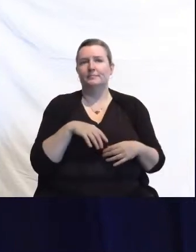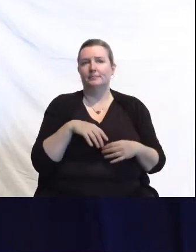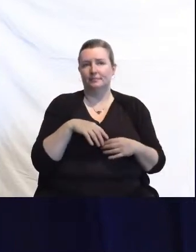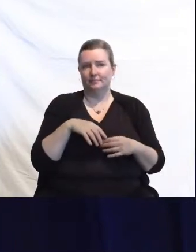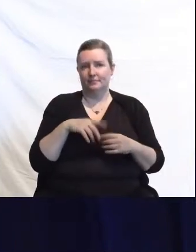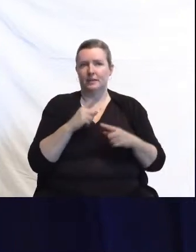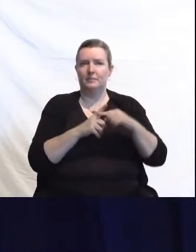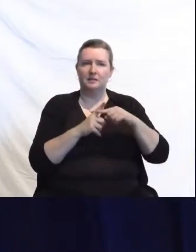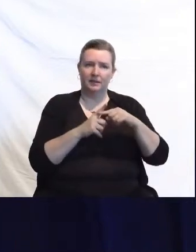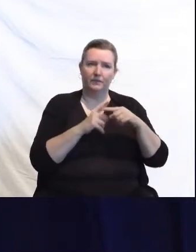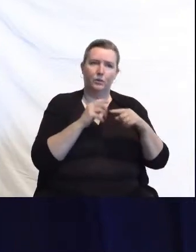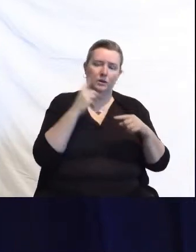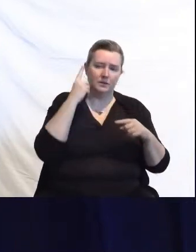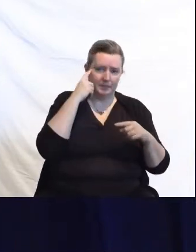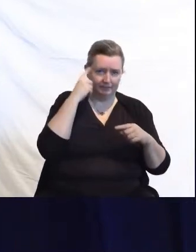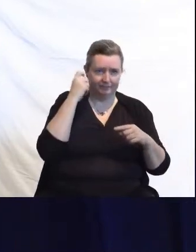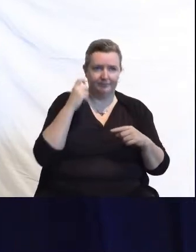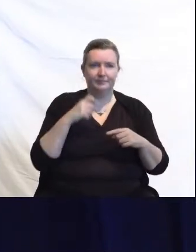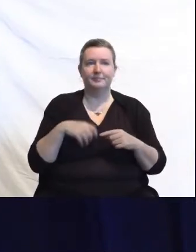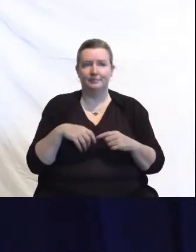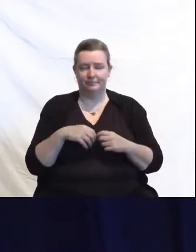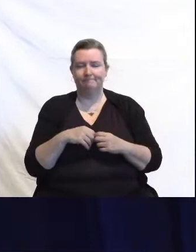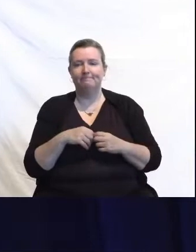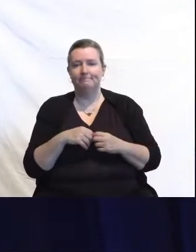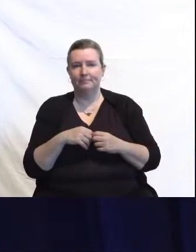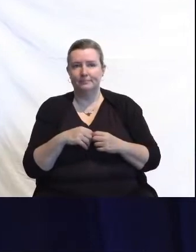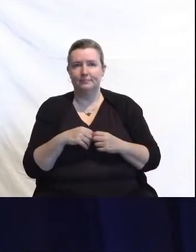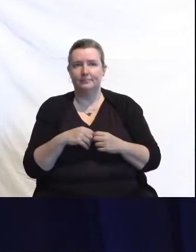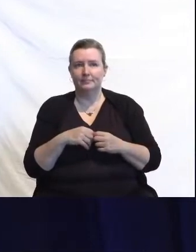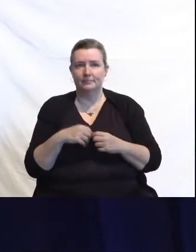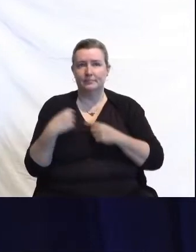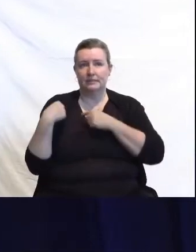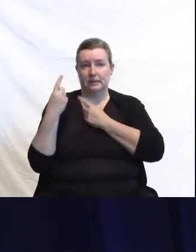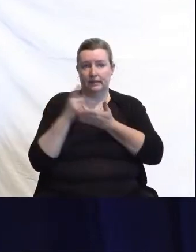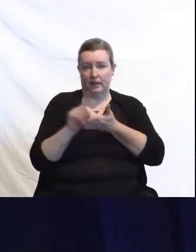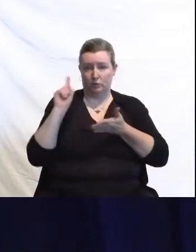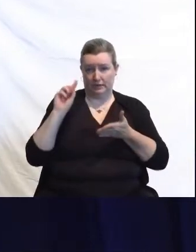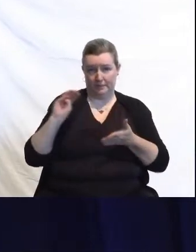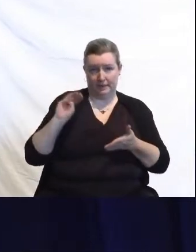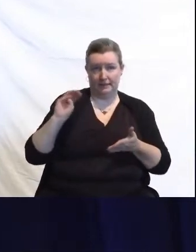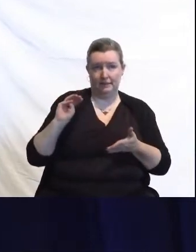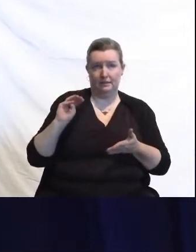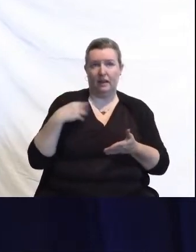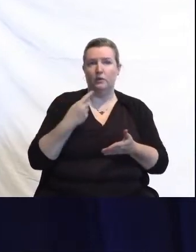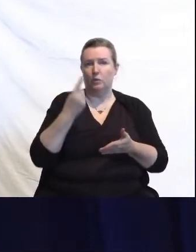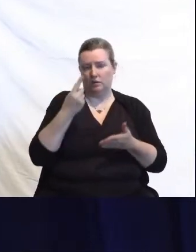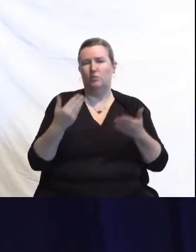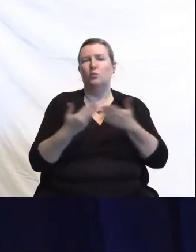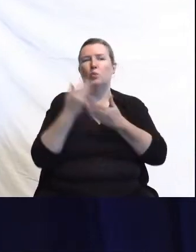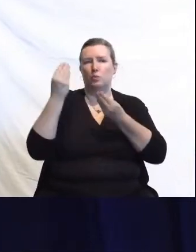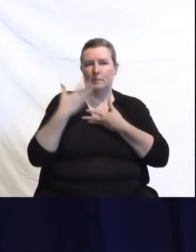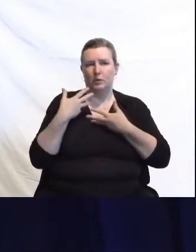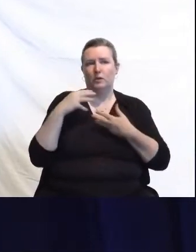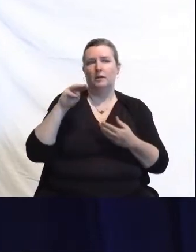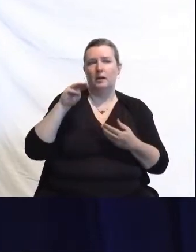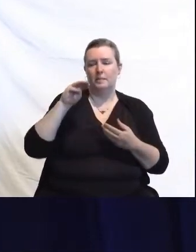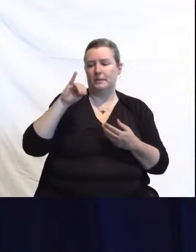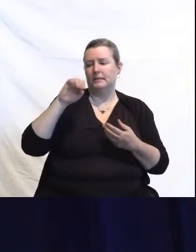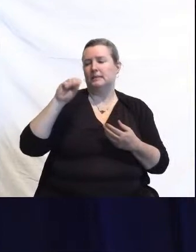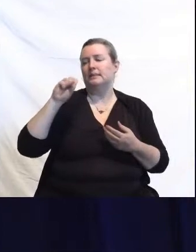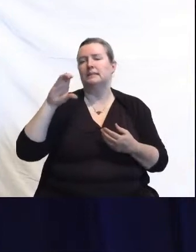investigation. Since our last press briefing, there has been one new report of multi-system inflammatory syndrome in